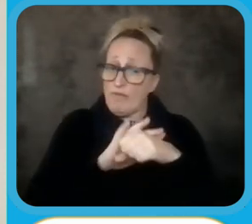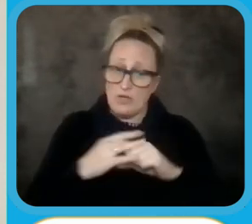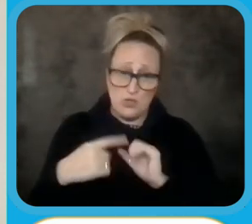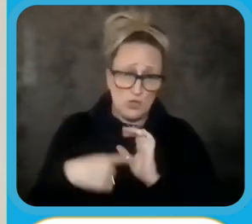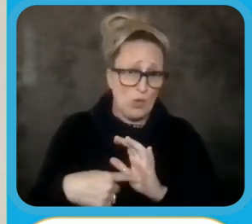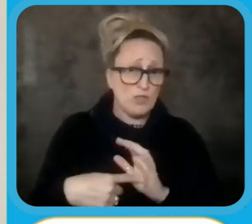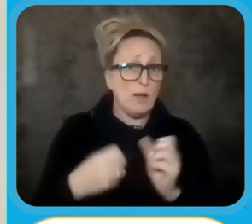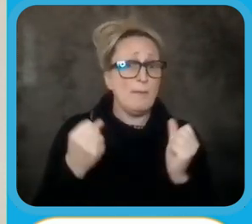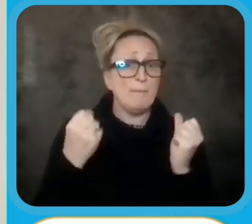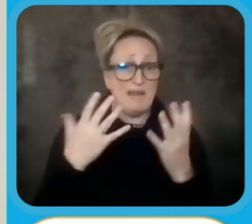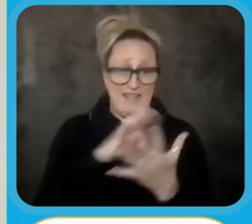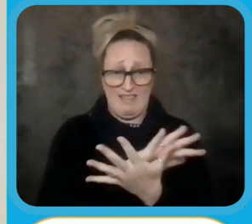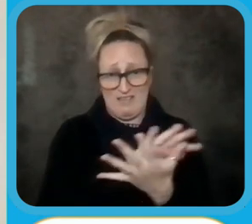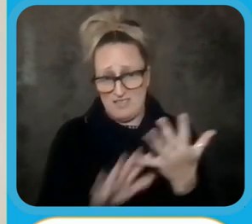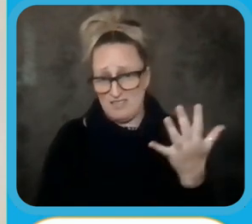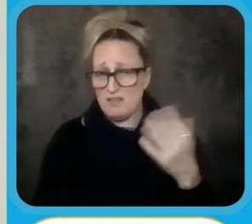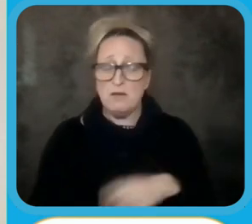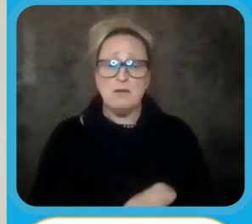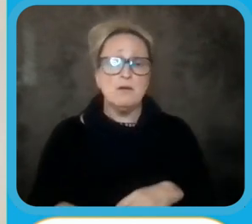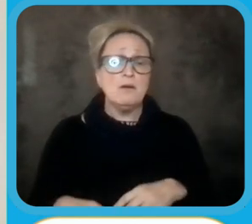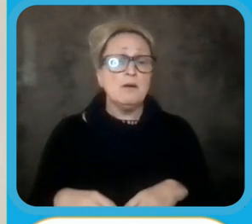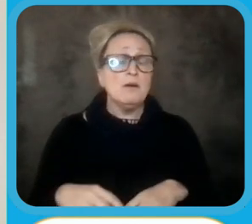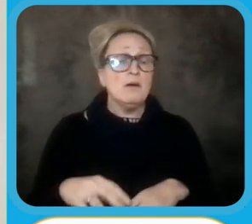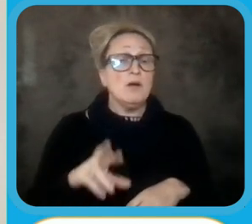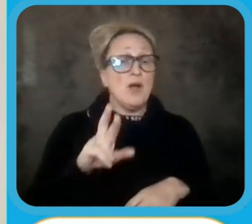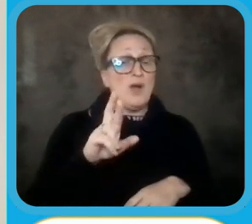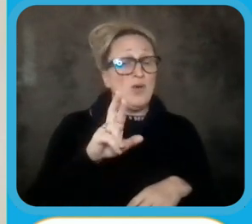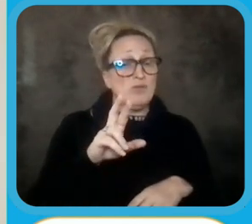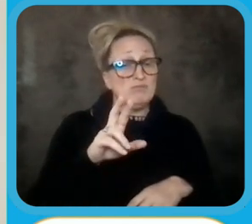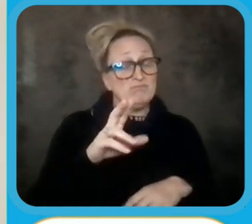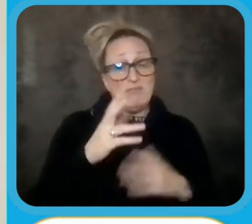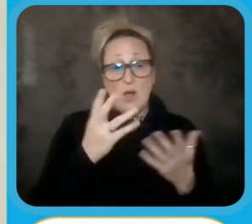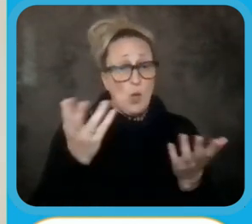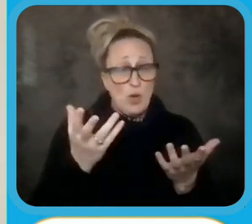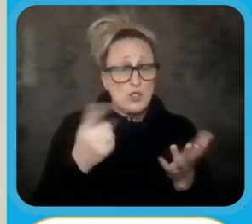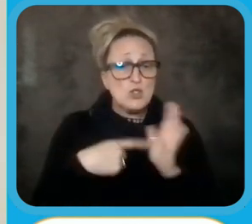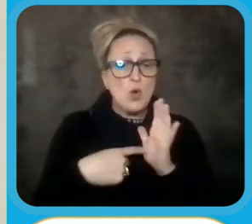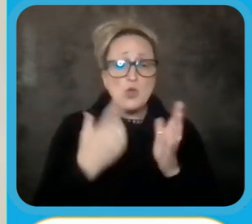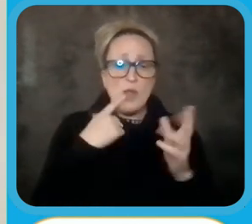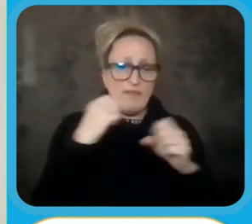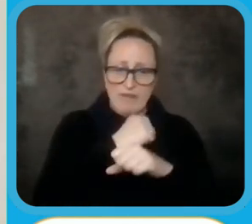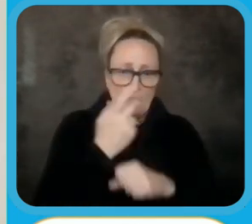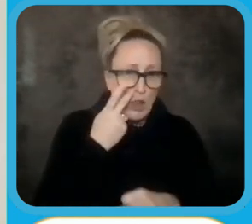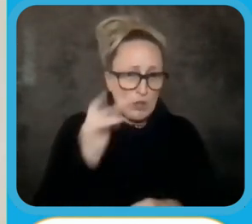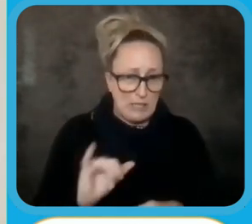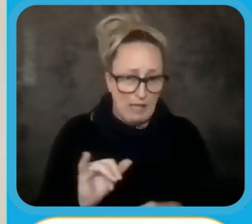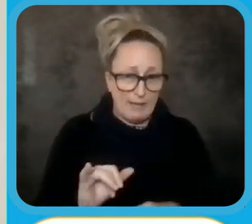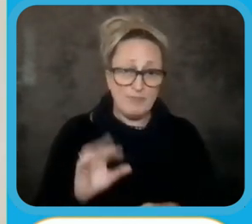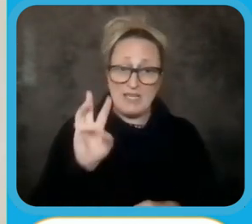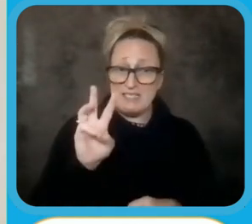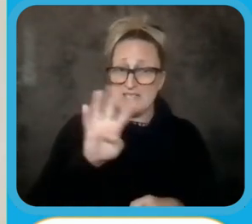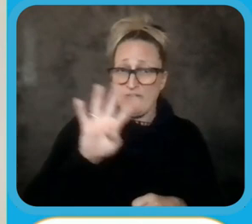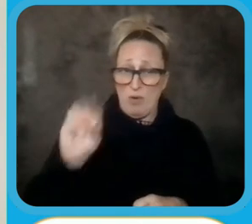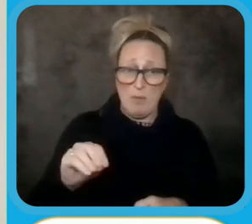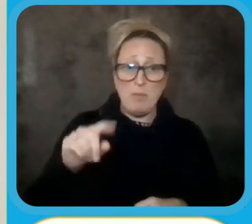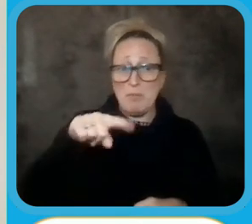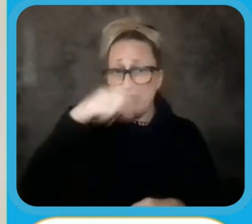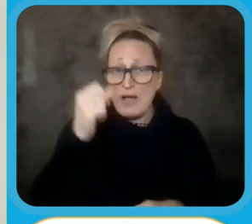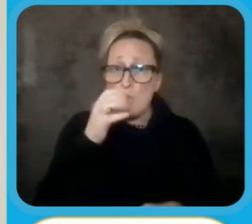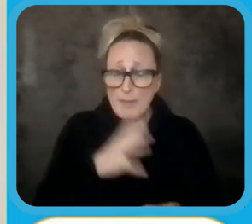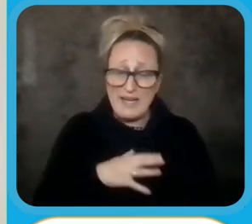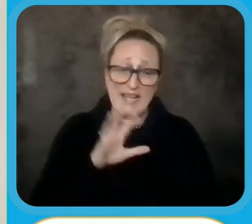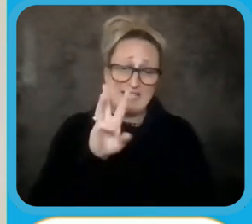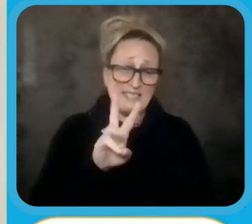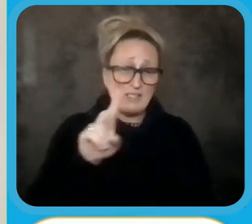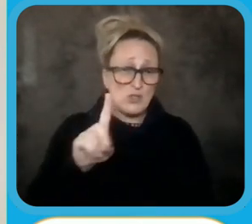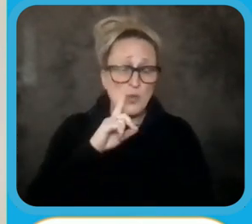many things. It's shown us in real terms of what that fight looks like. 64% of Black women and 62%